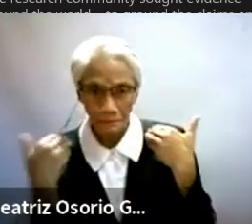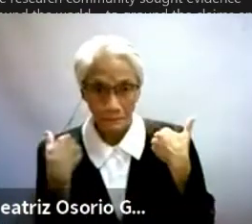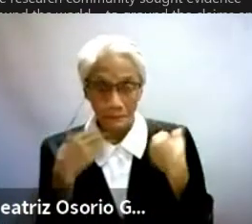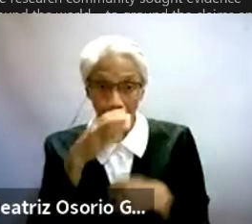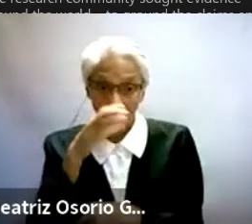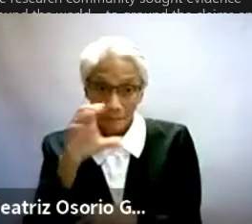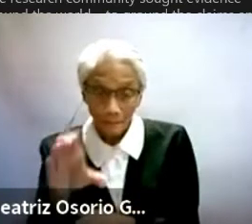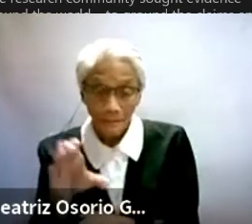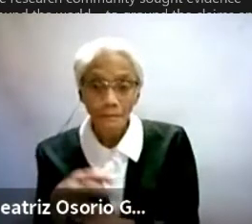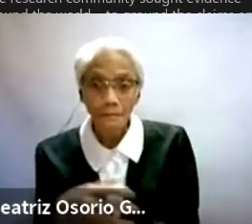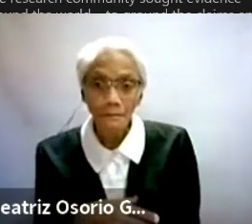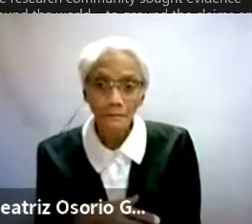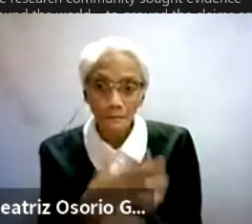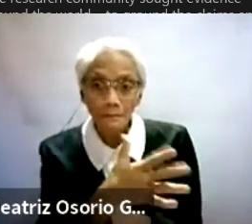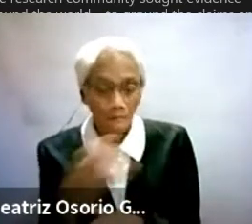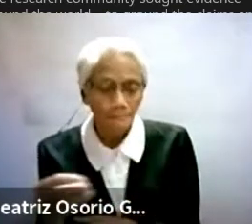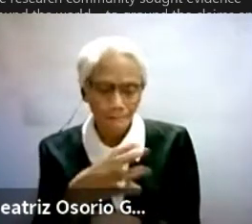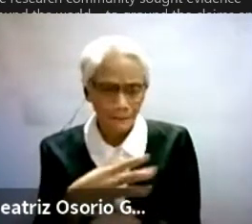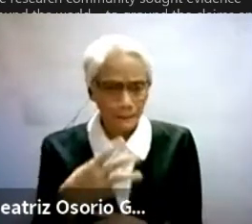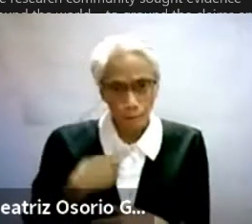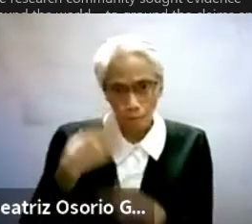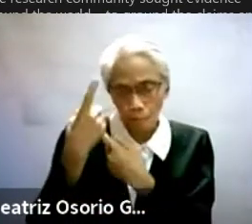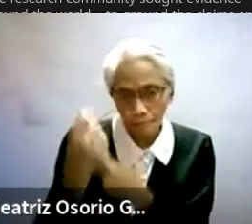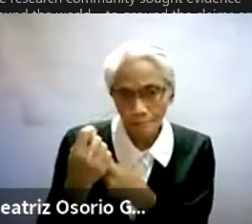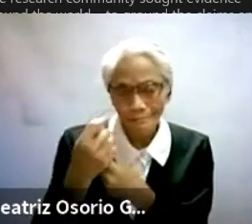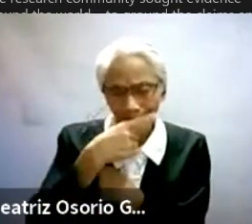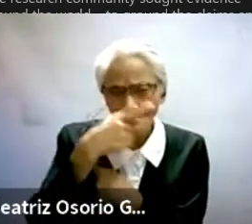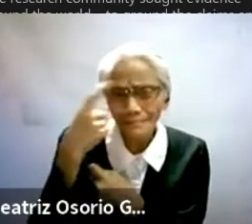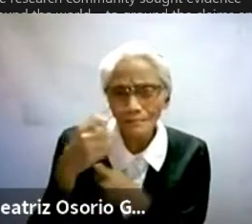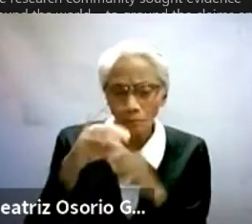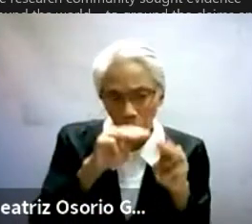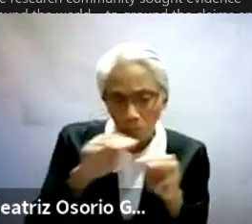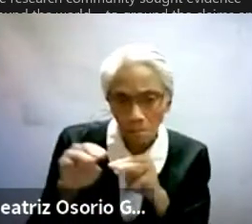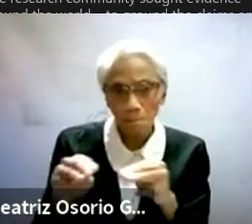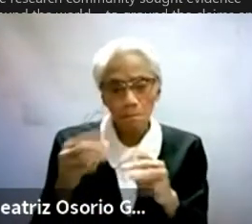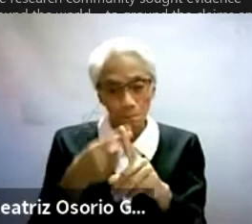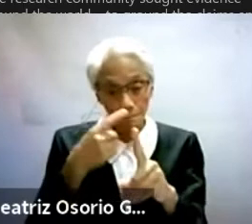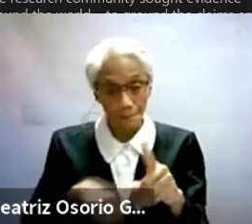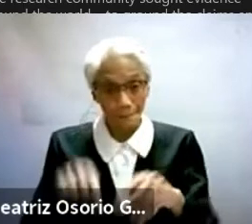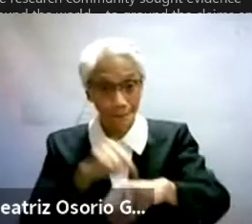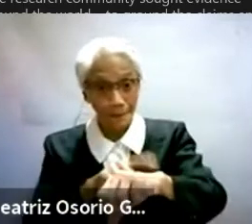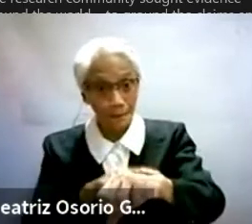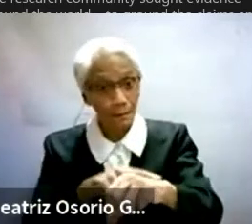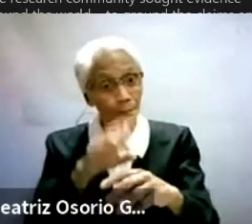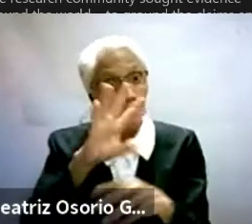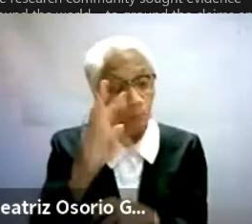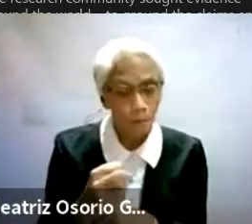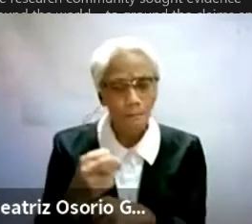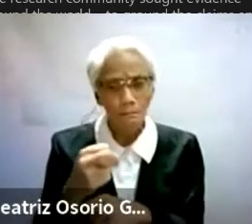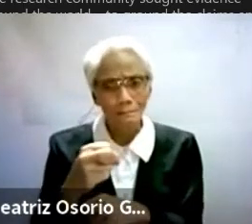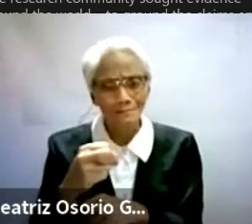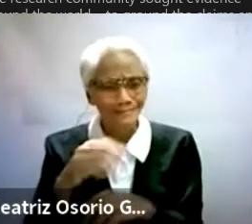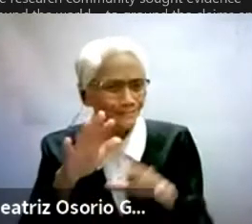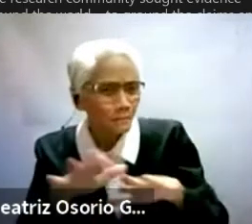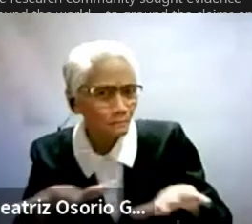to address, because we've moved from a time when children could choose to engage